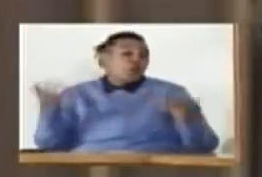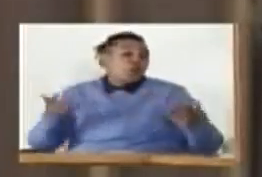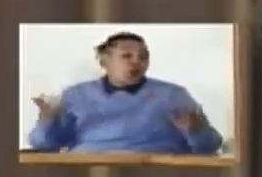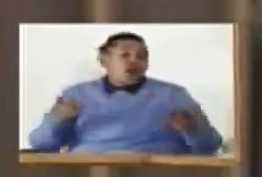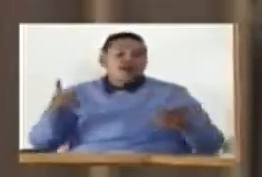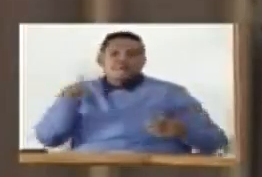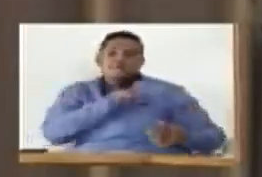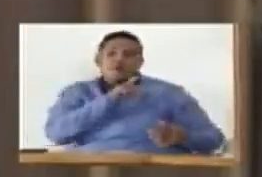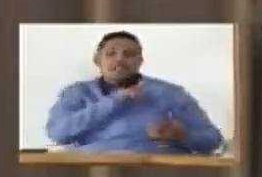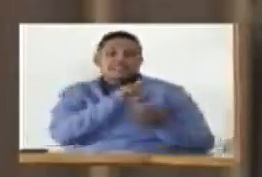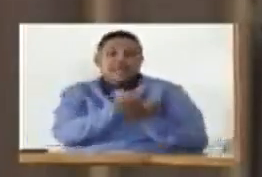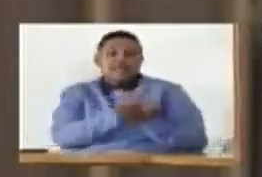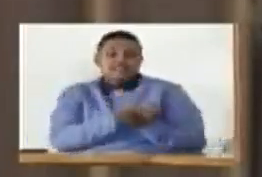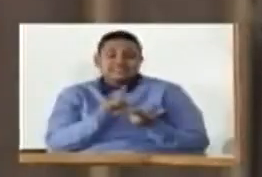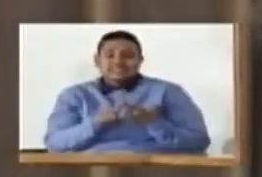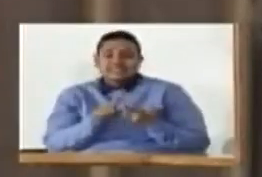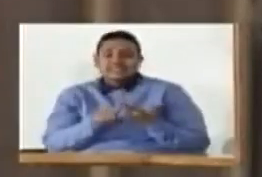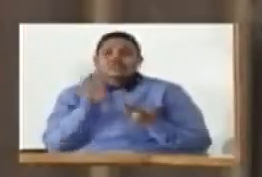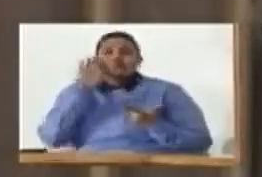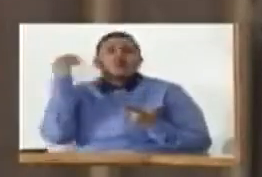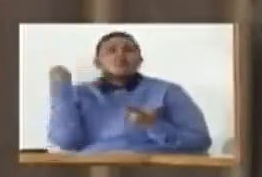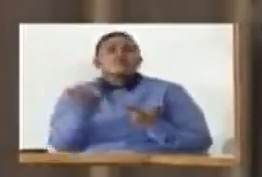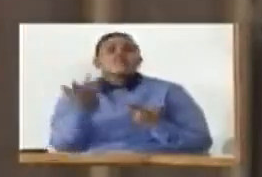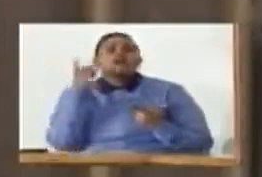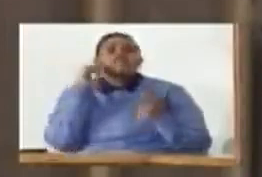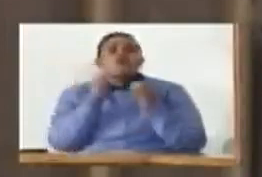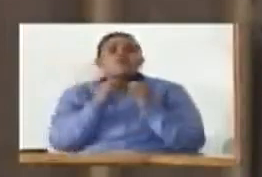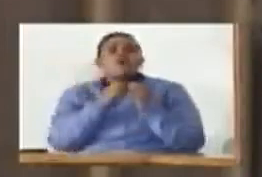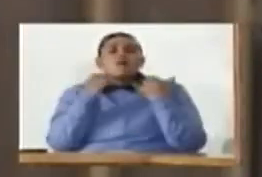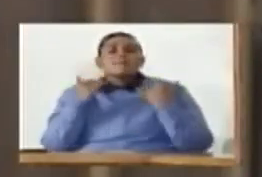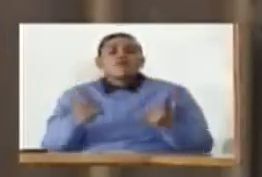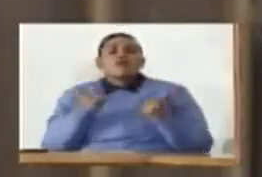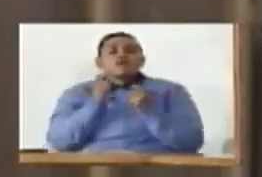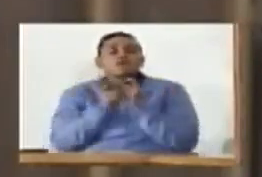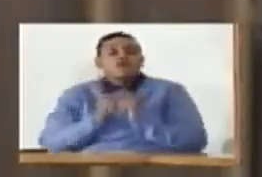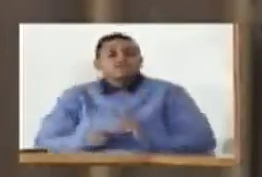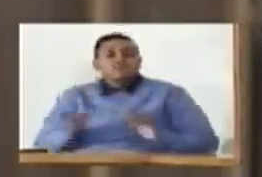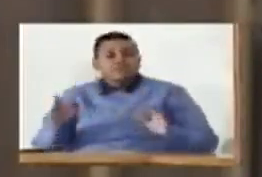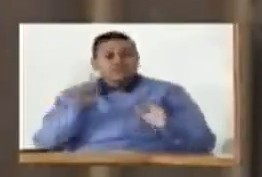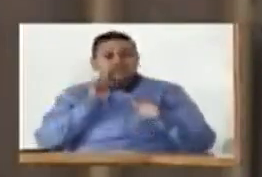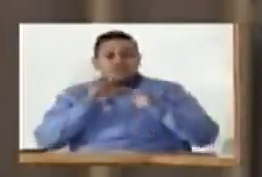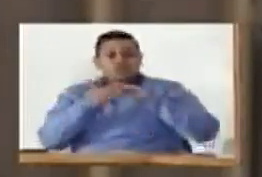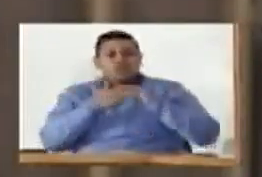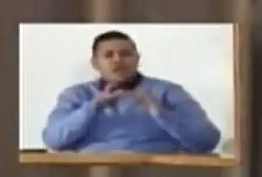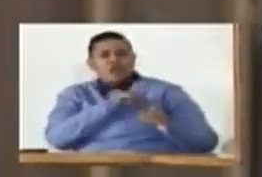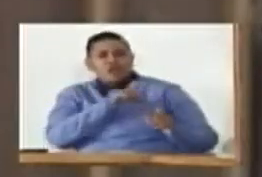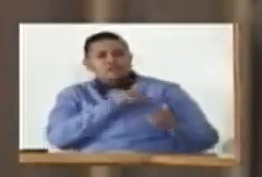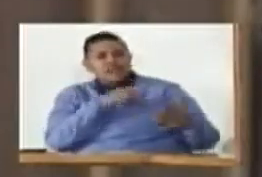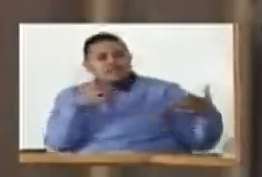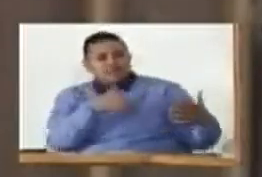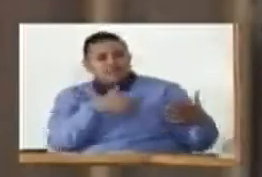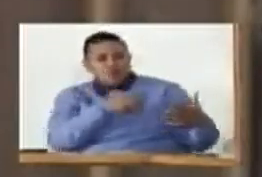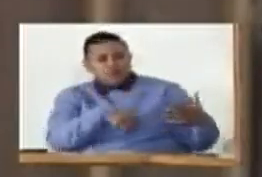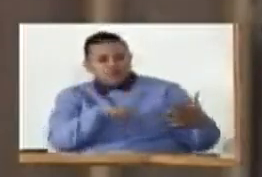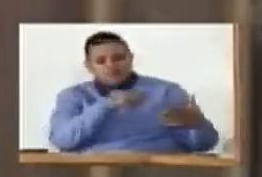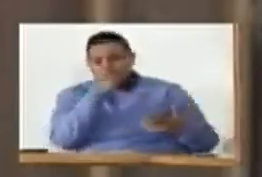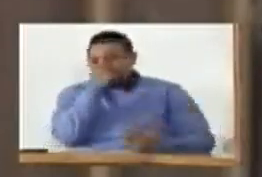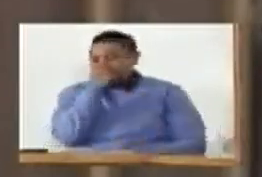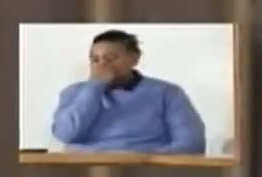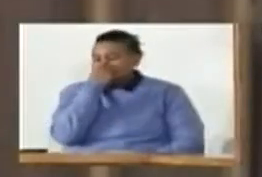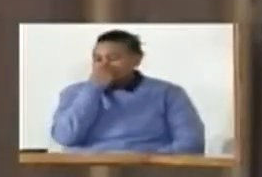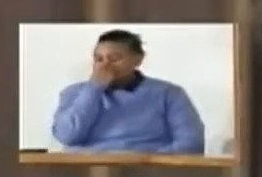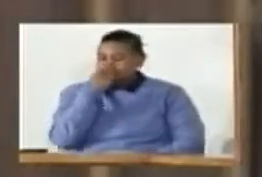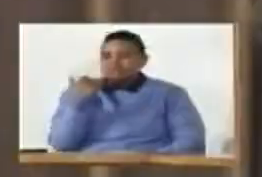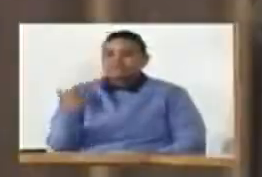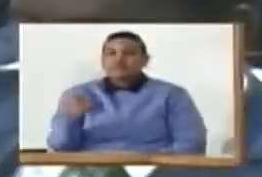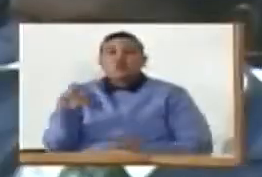the Police Act. This will provide for the modernization and transformation of the Jamaica Constabulary Force. It is